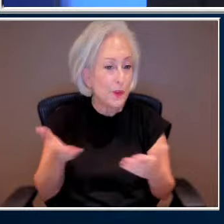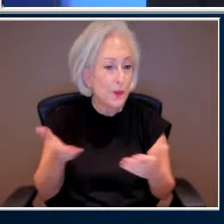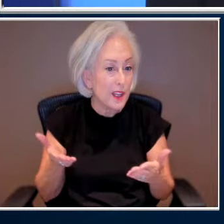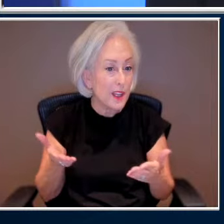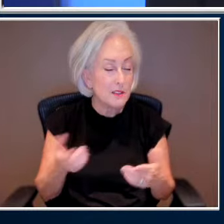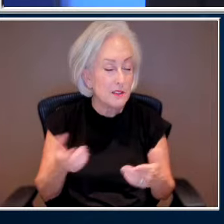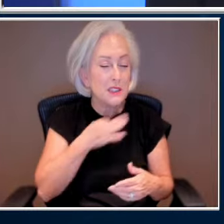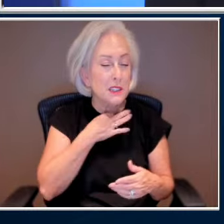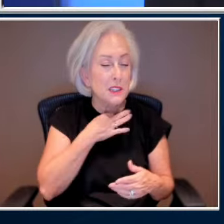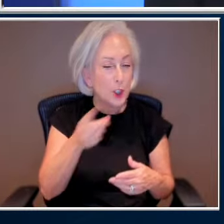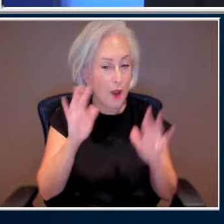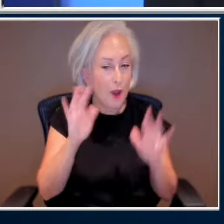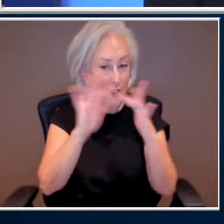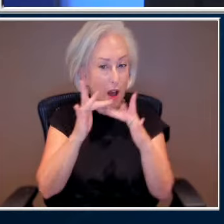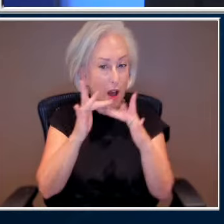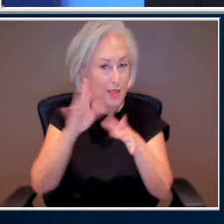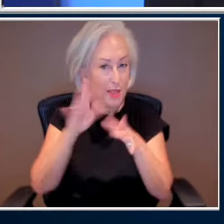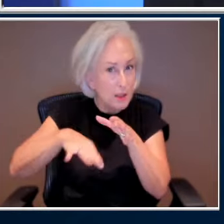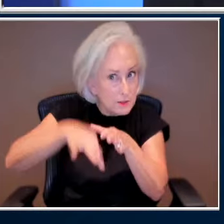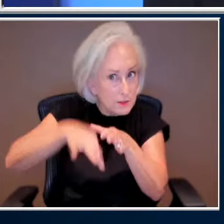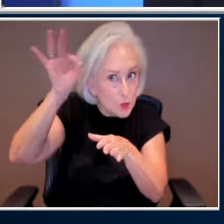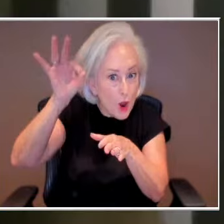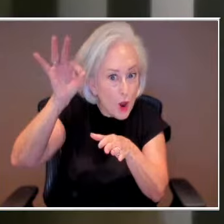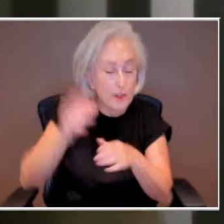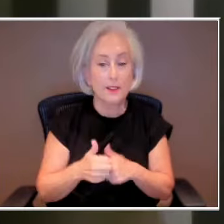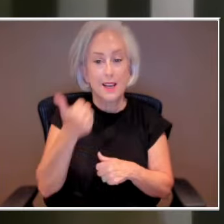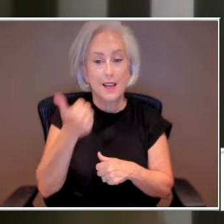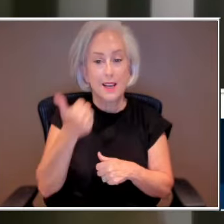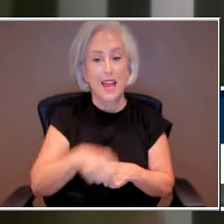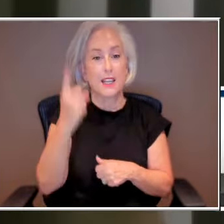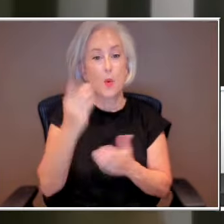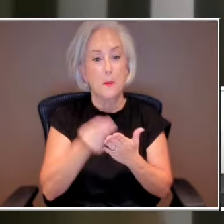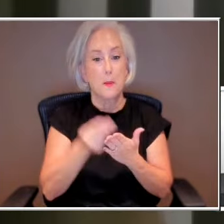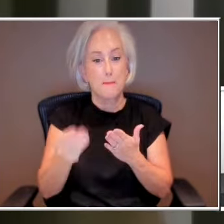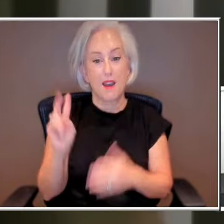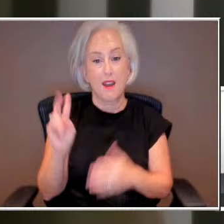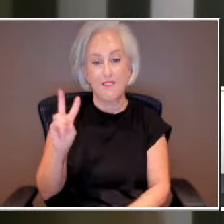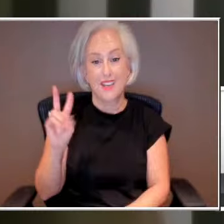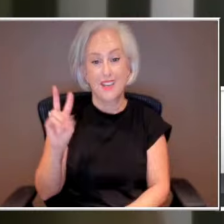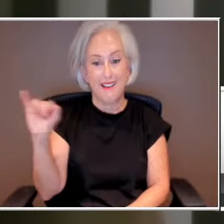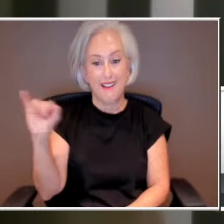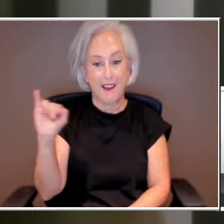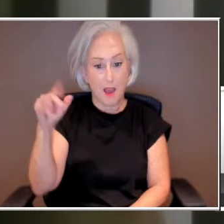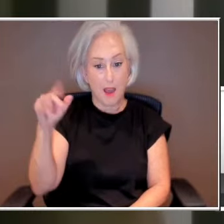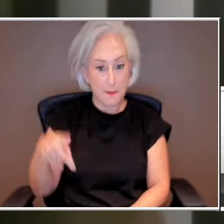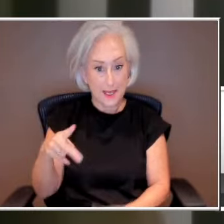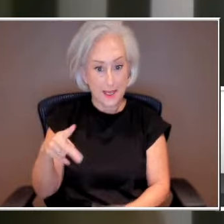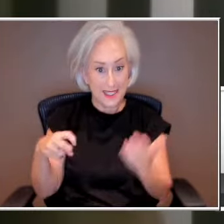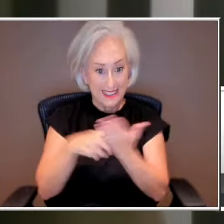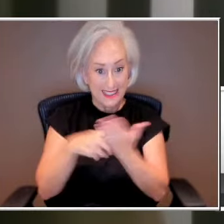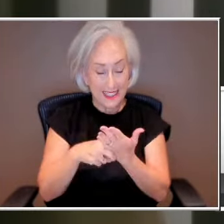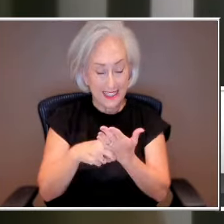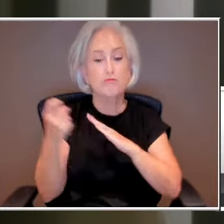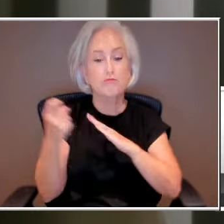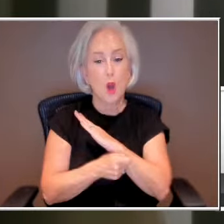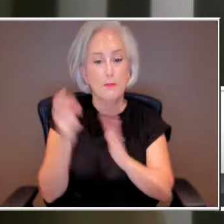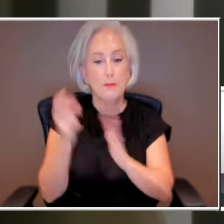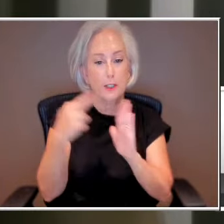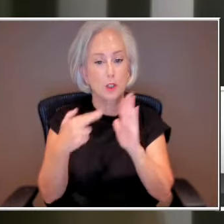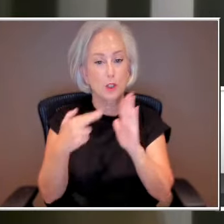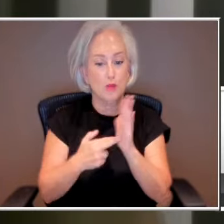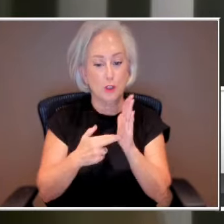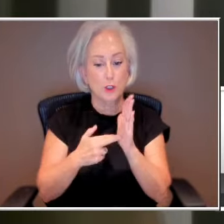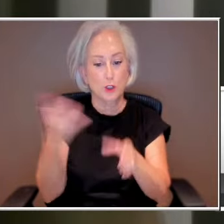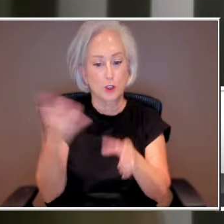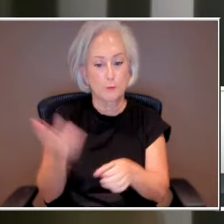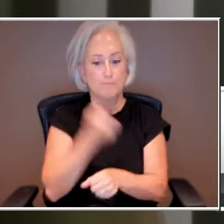understand? So anyone who purchases a VIP ticket is automatically registered to win some really